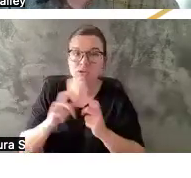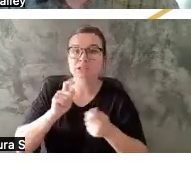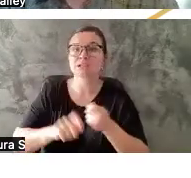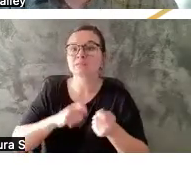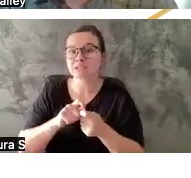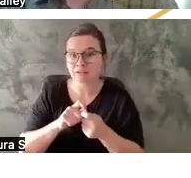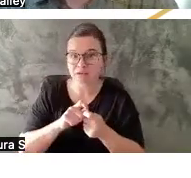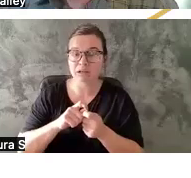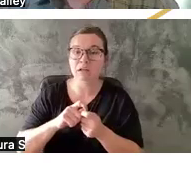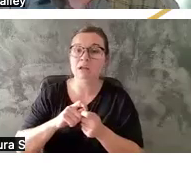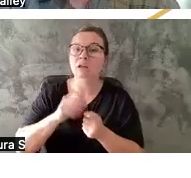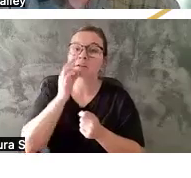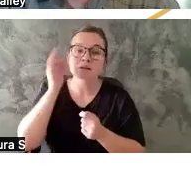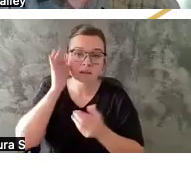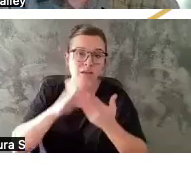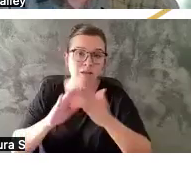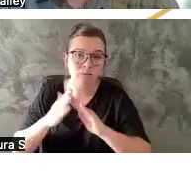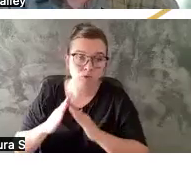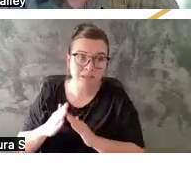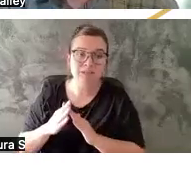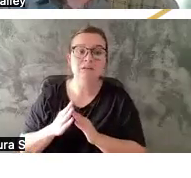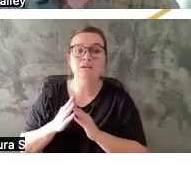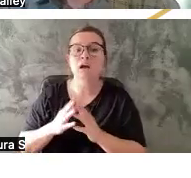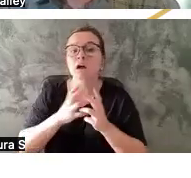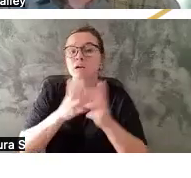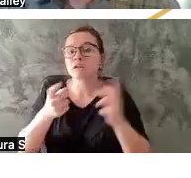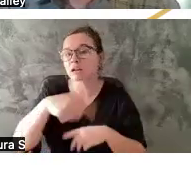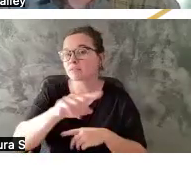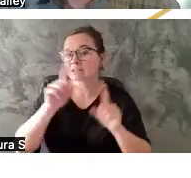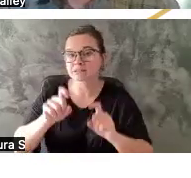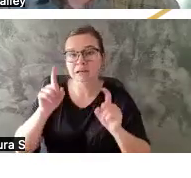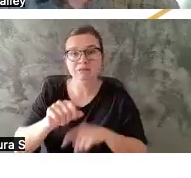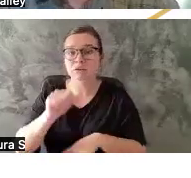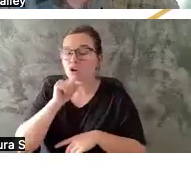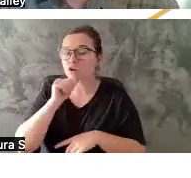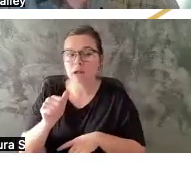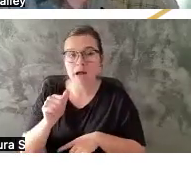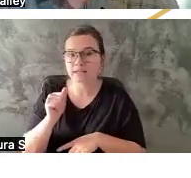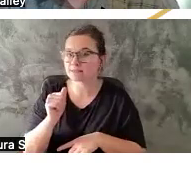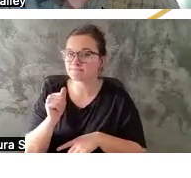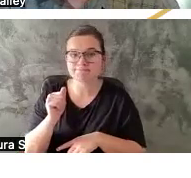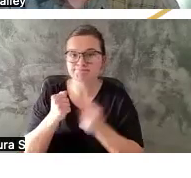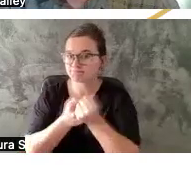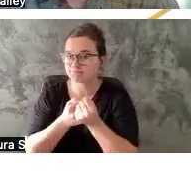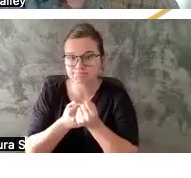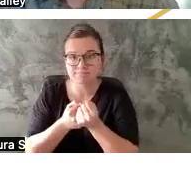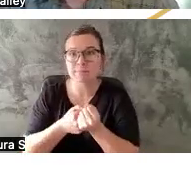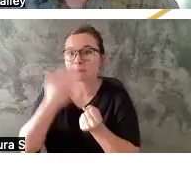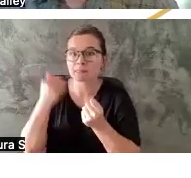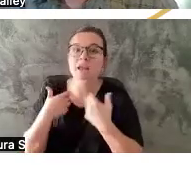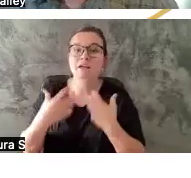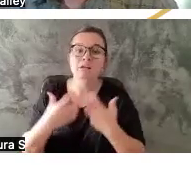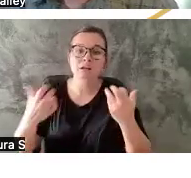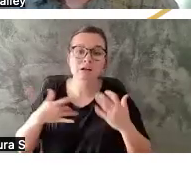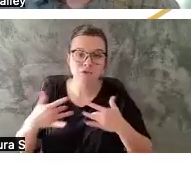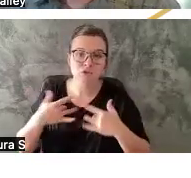particular, indigenous communities. A lot of these tests are not viewed favorably because there is a lot of concern